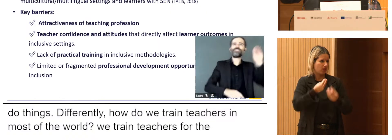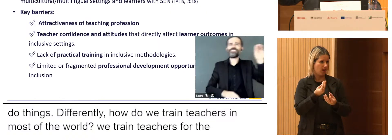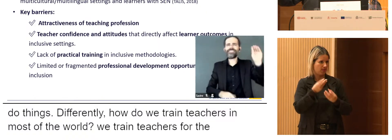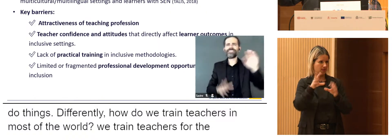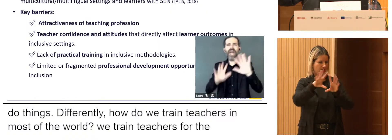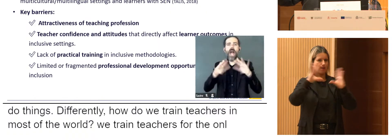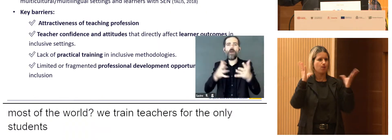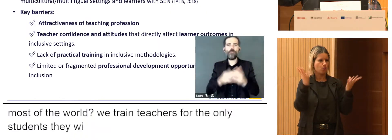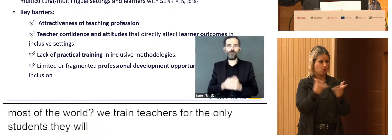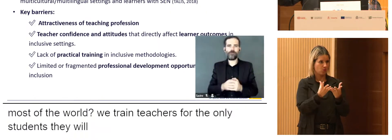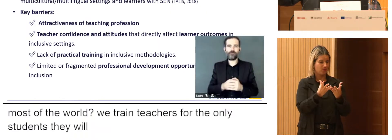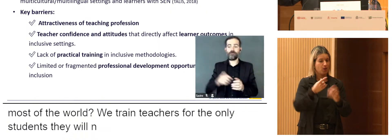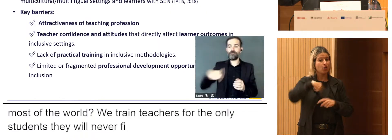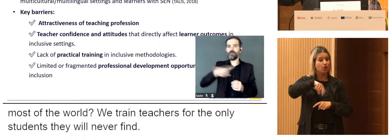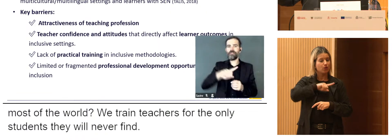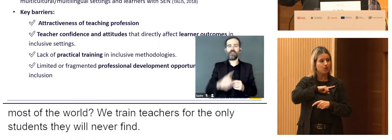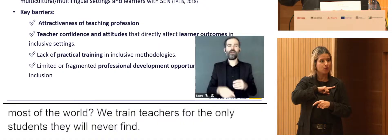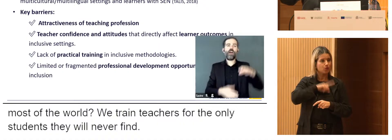will never find.